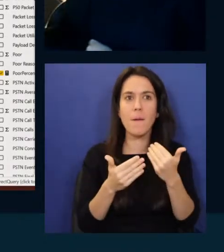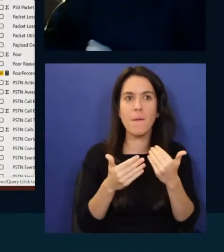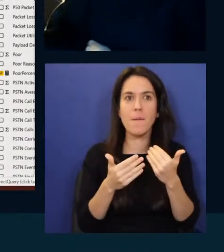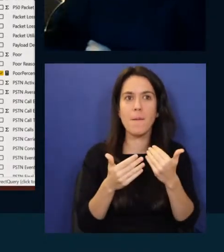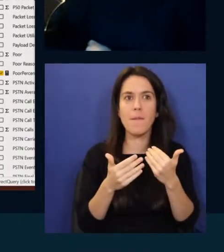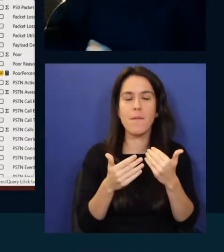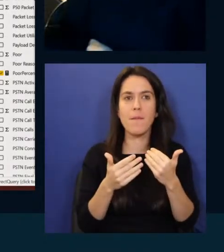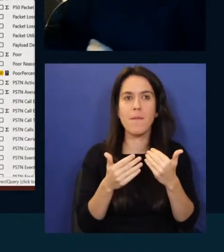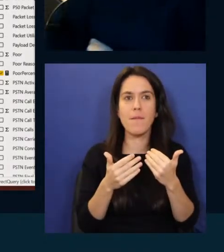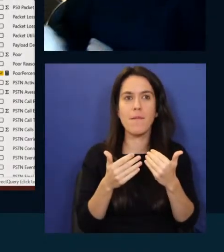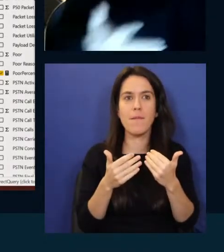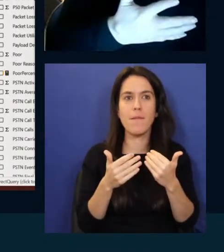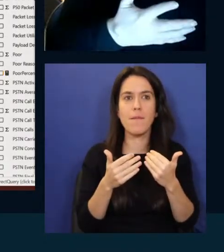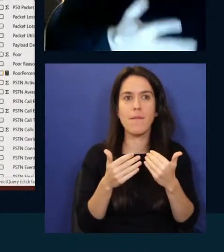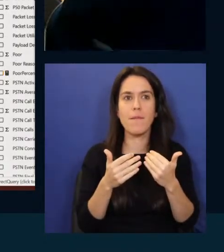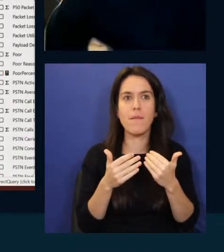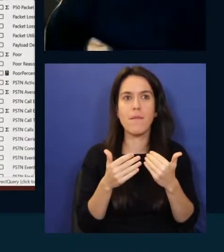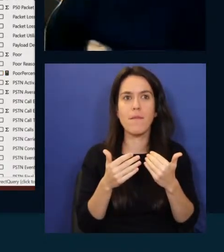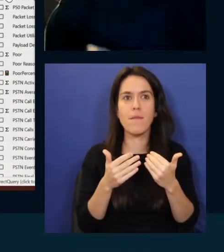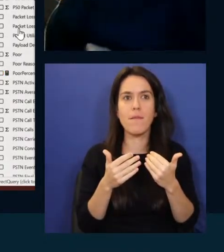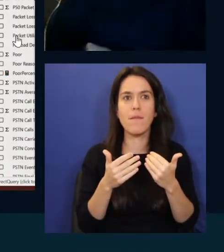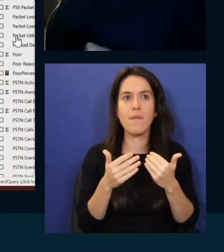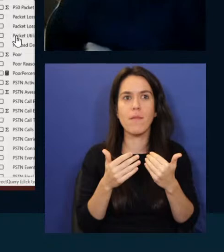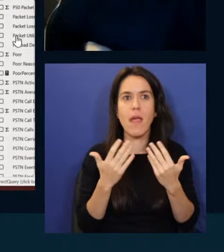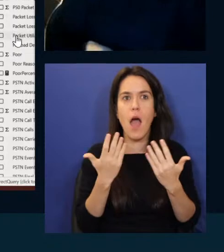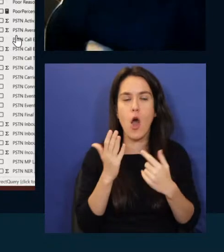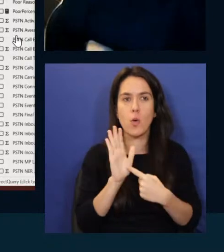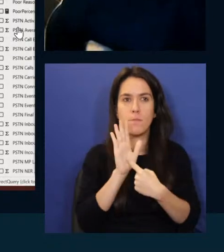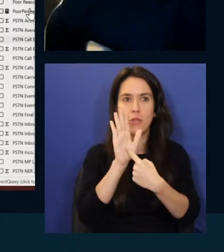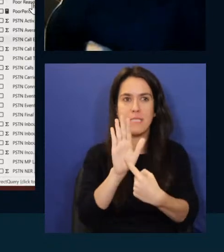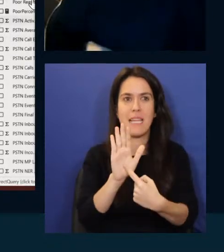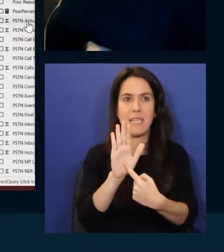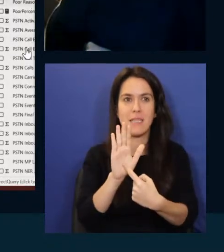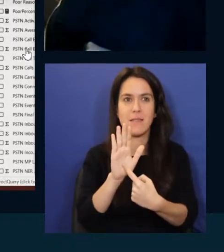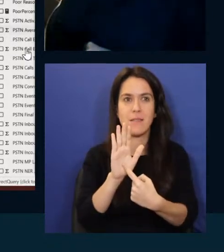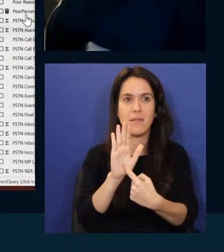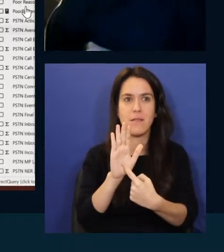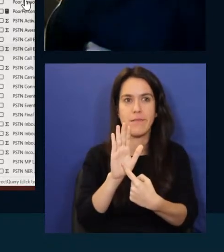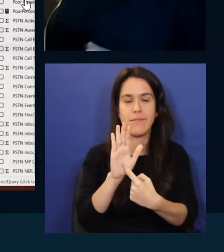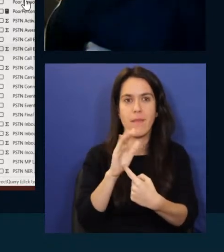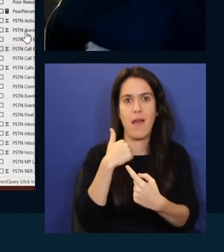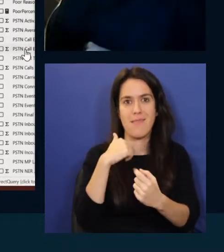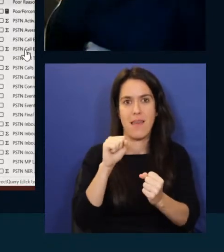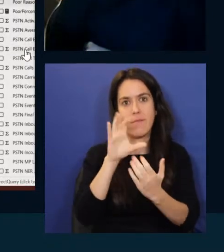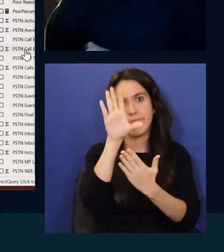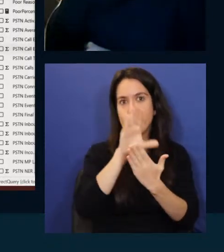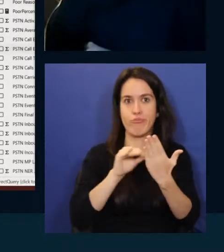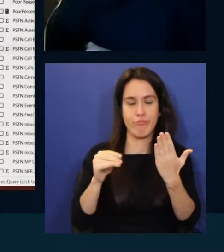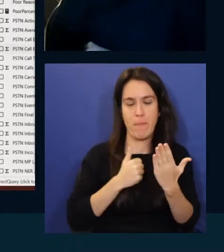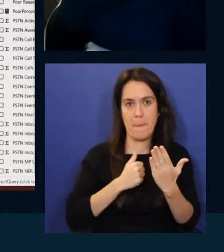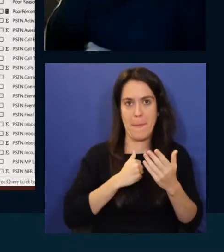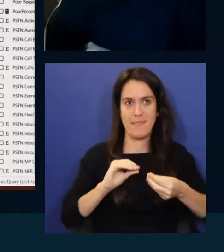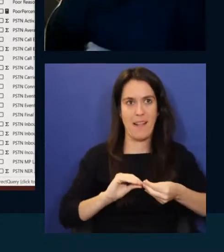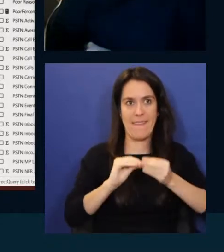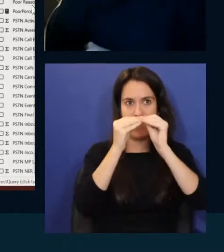4% stats. I can bring that in and create my own report.